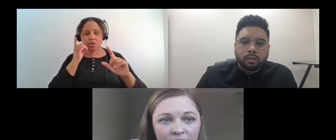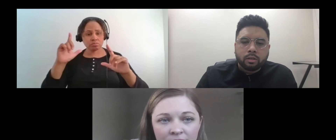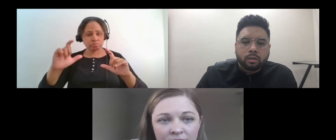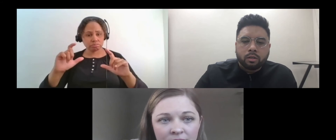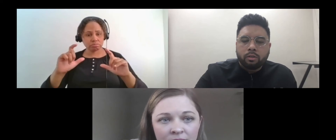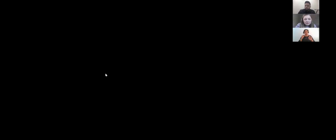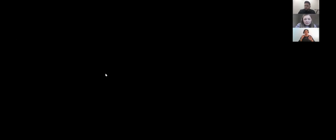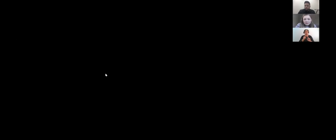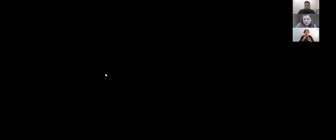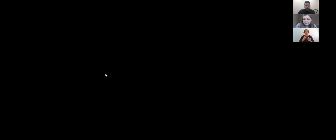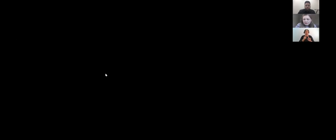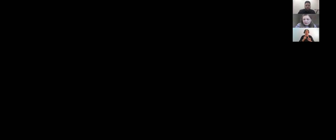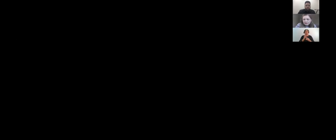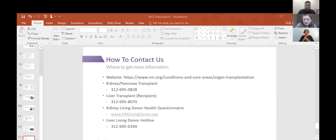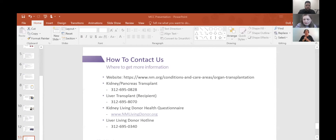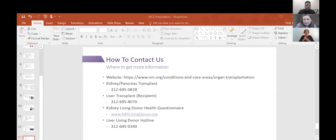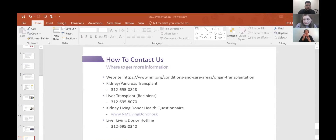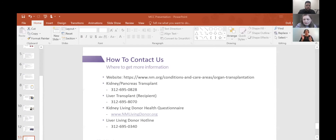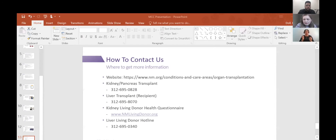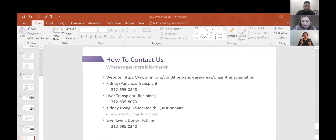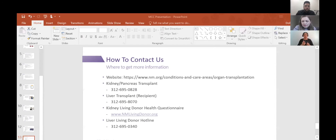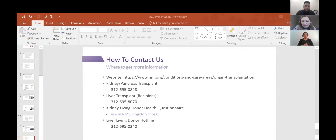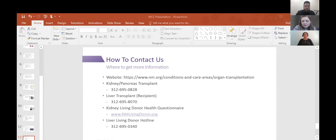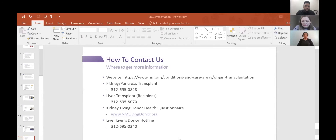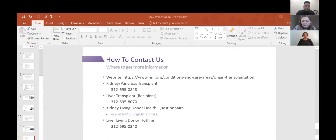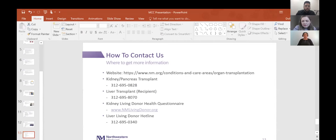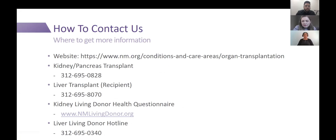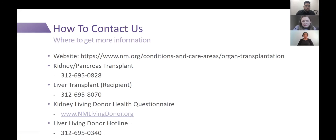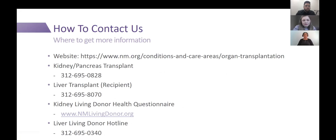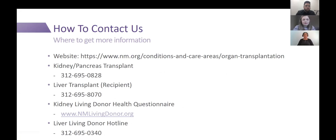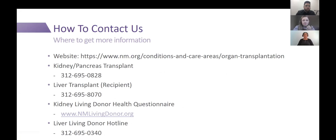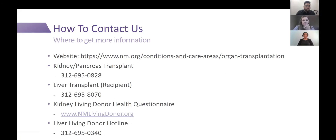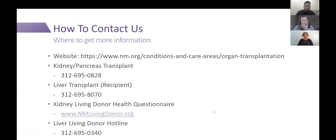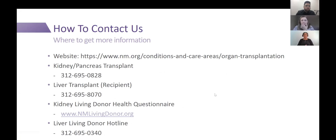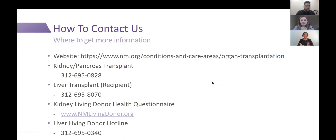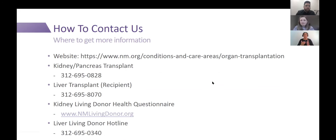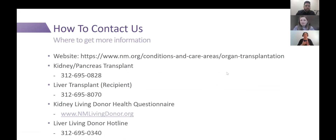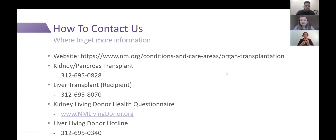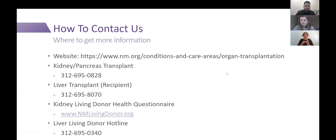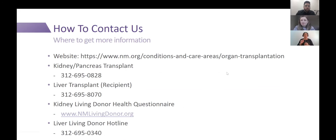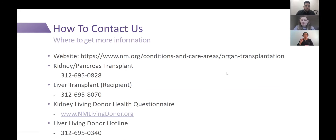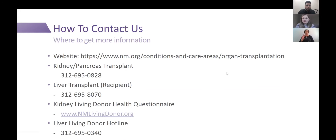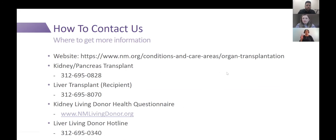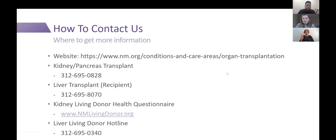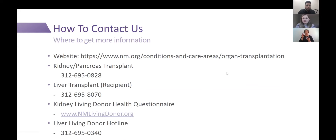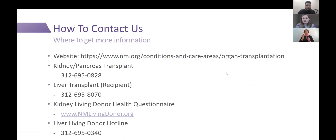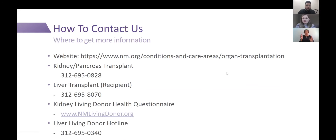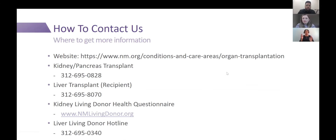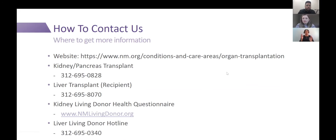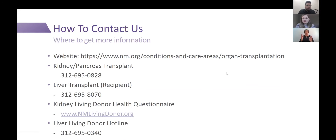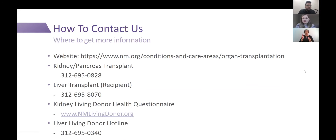that information fairly quickly. Again, this is Northwestern's information that Rachel is